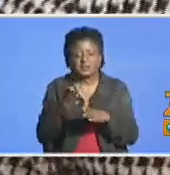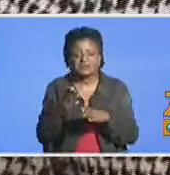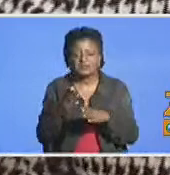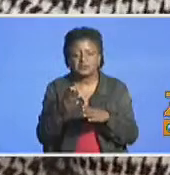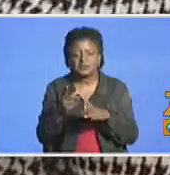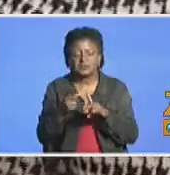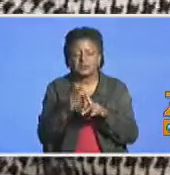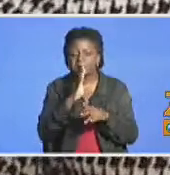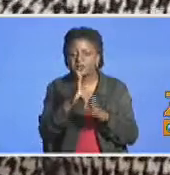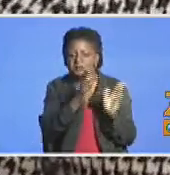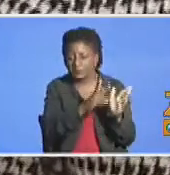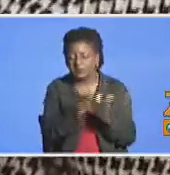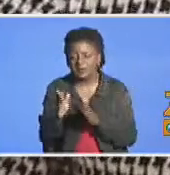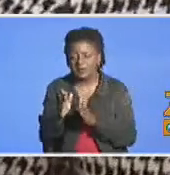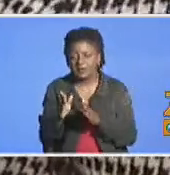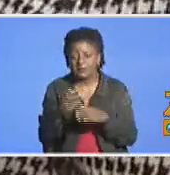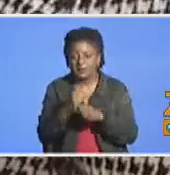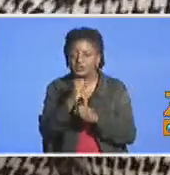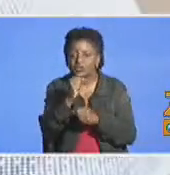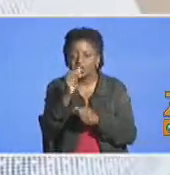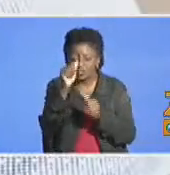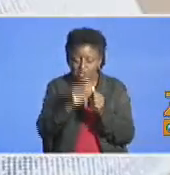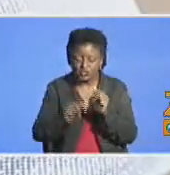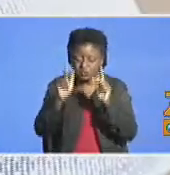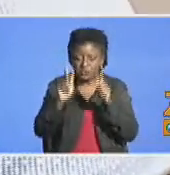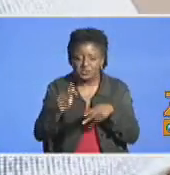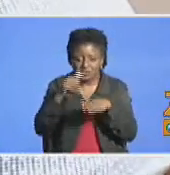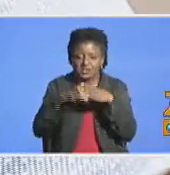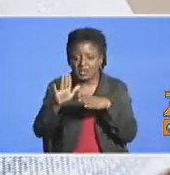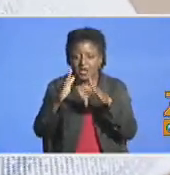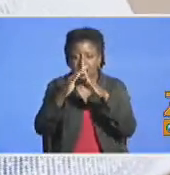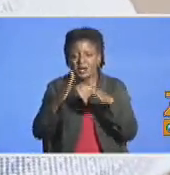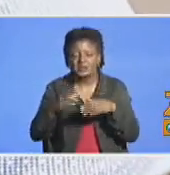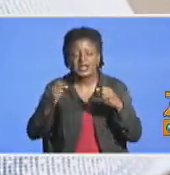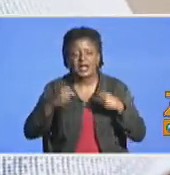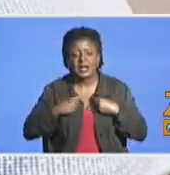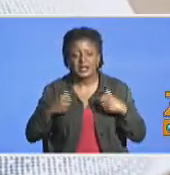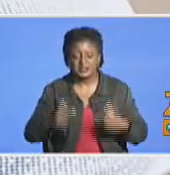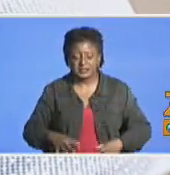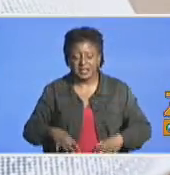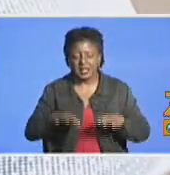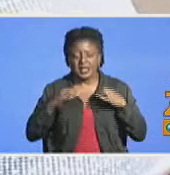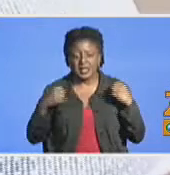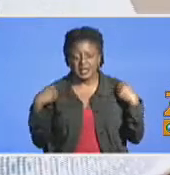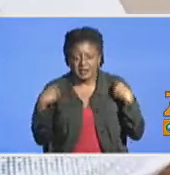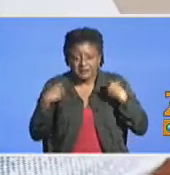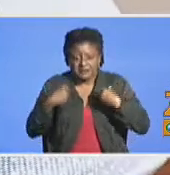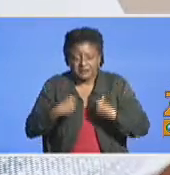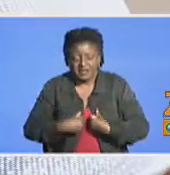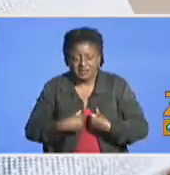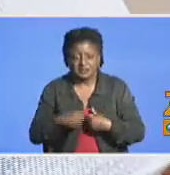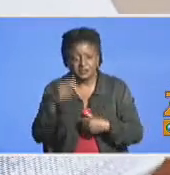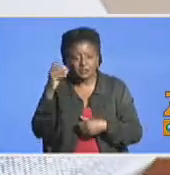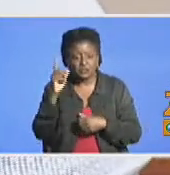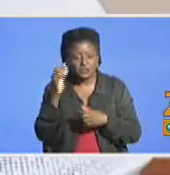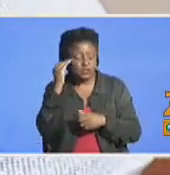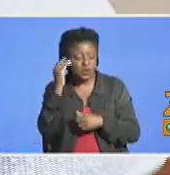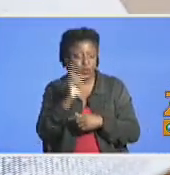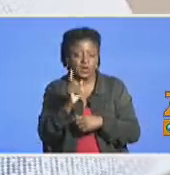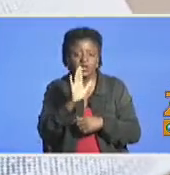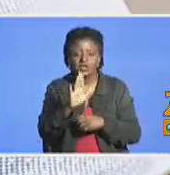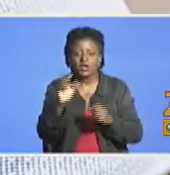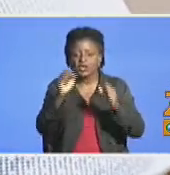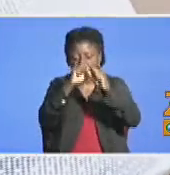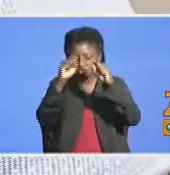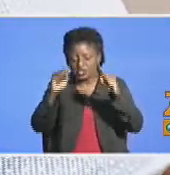sure that each person in your household has a life vest. Know where your shelters are. Know how to get there. Find an alternative route to